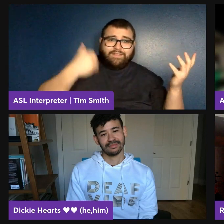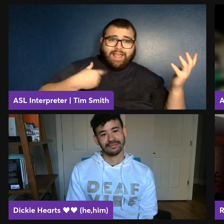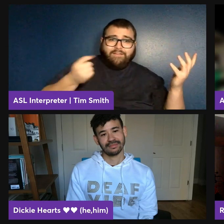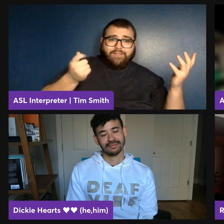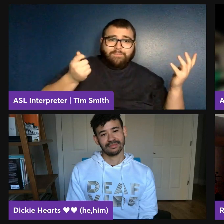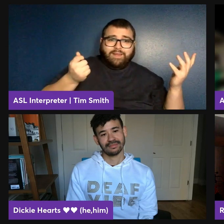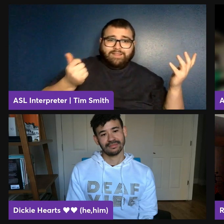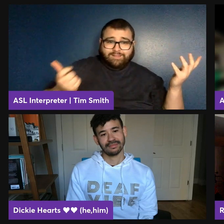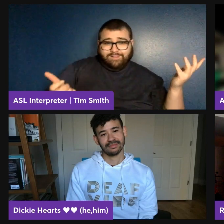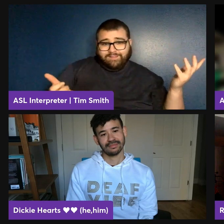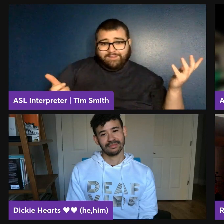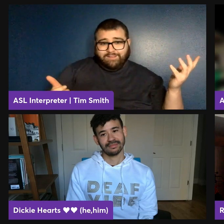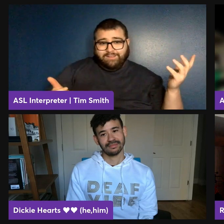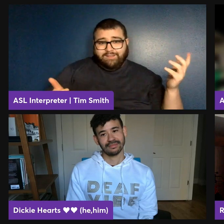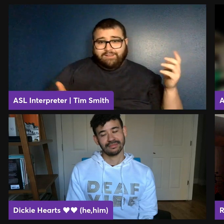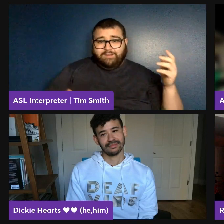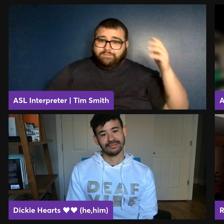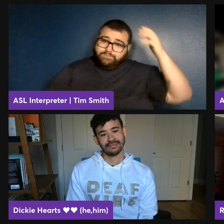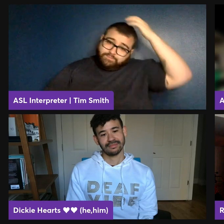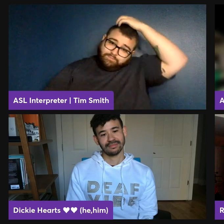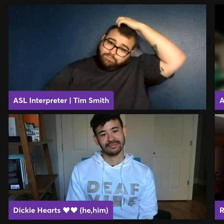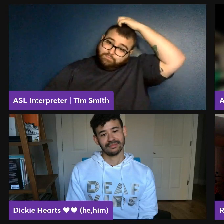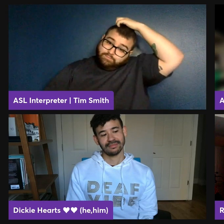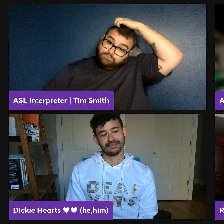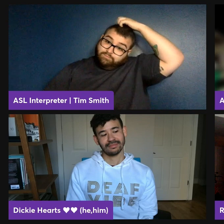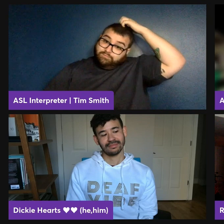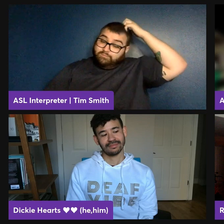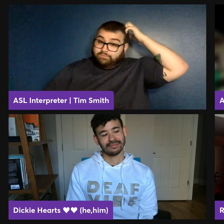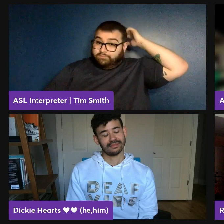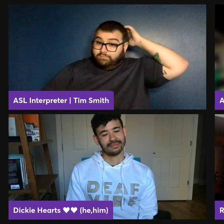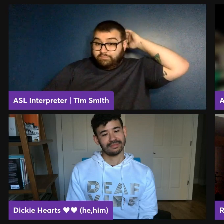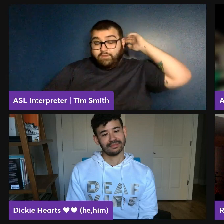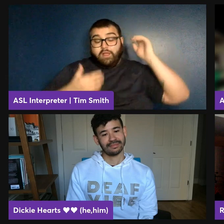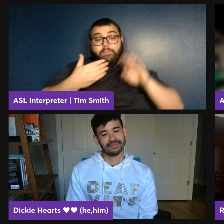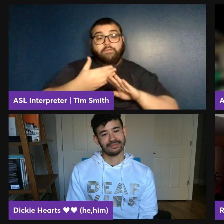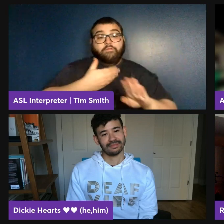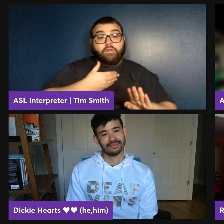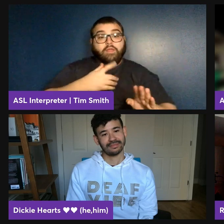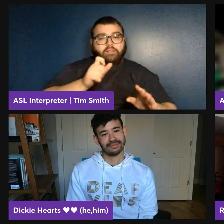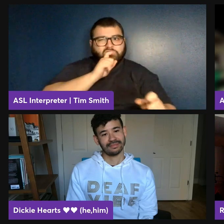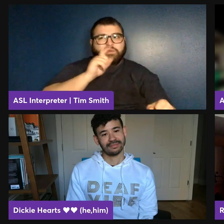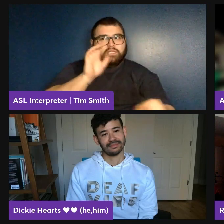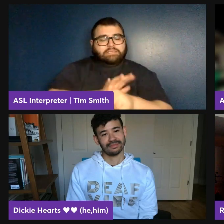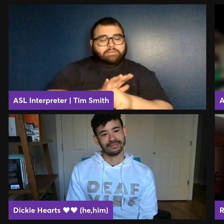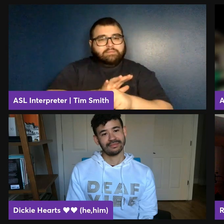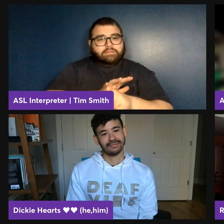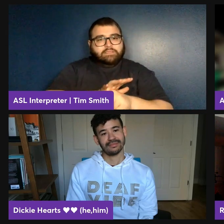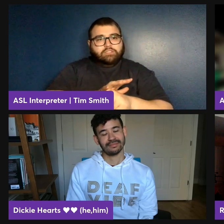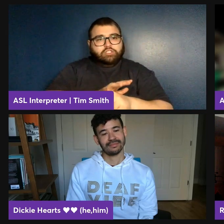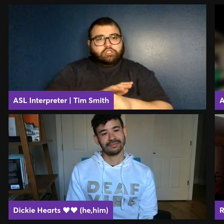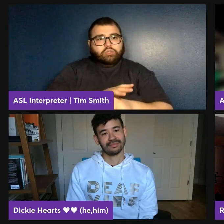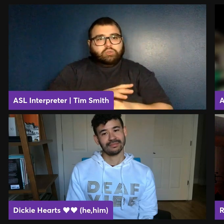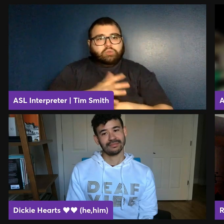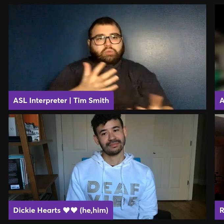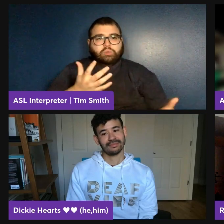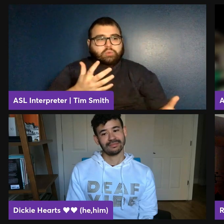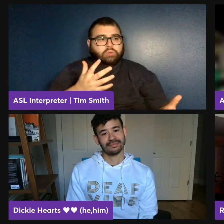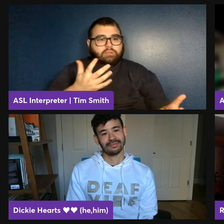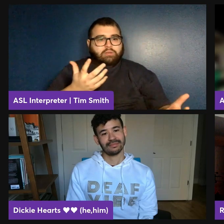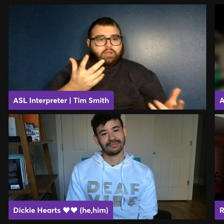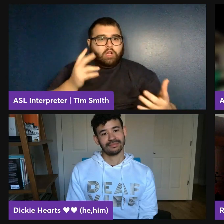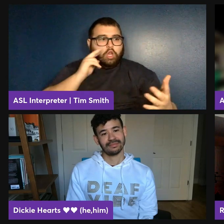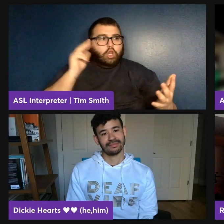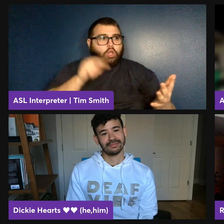it. But before that, they should sort of make a commitment to sort of look at what they are doing and